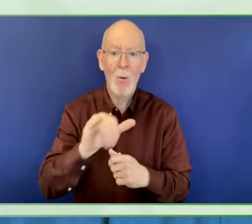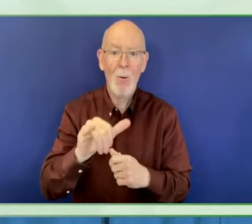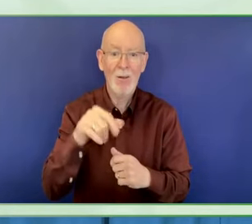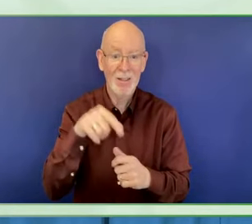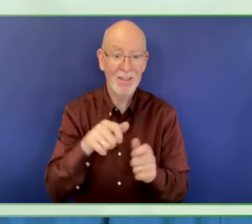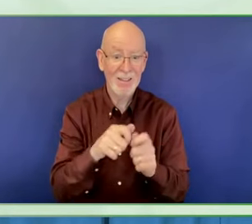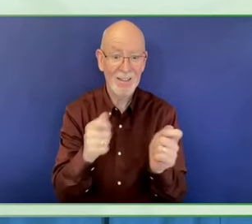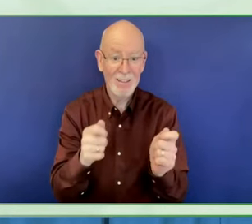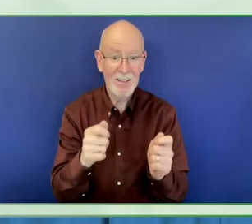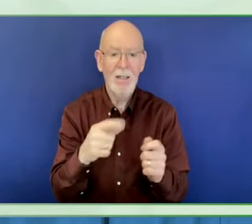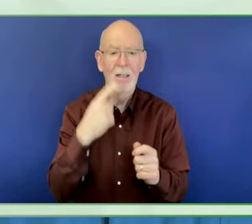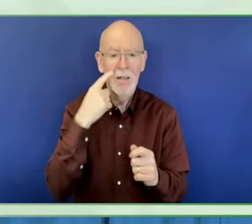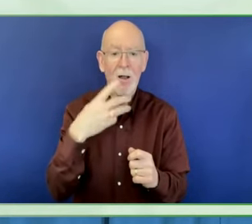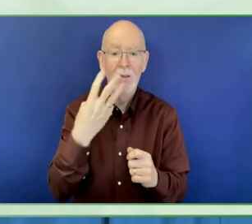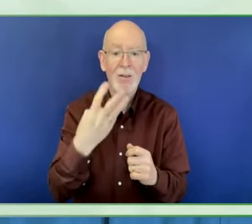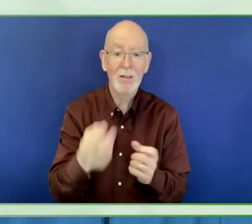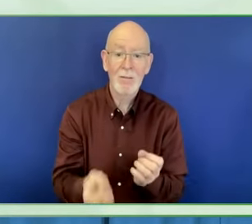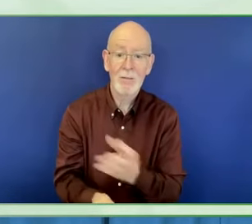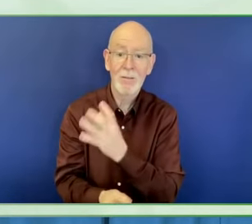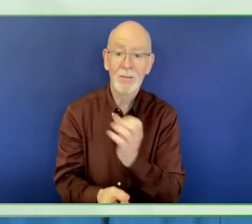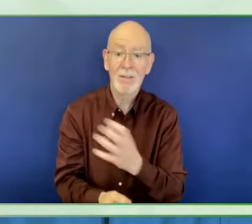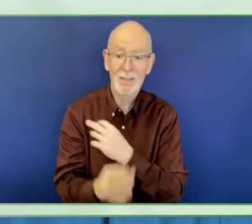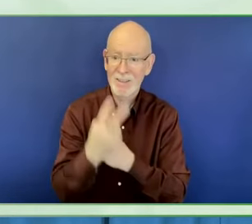as in marketing and within the film industry.